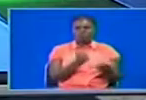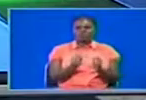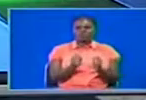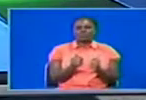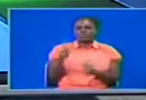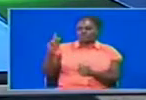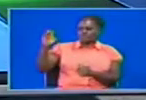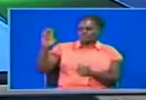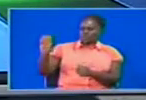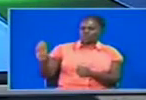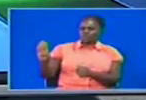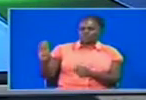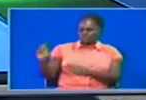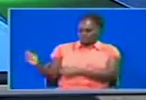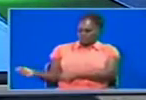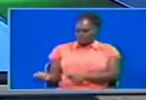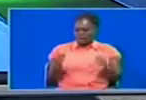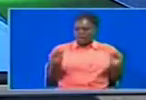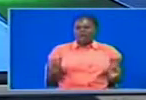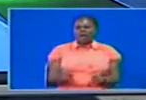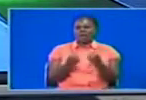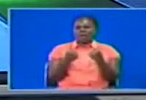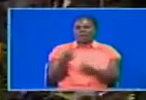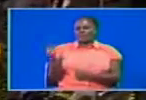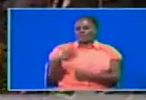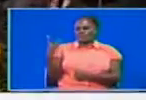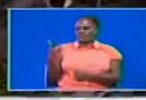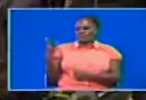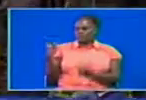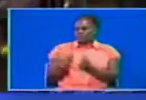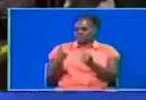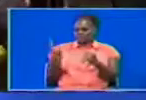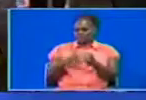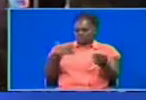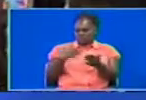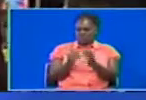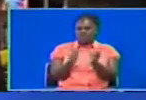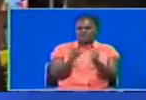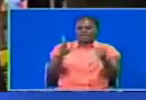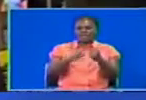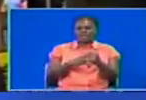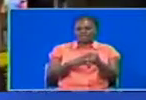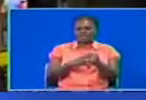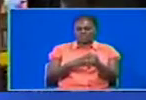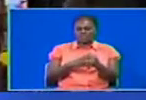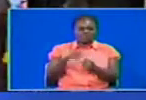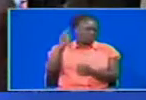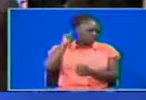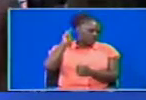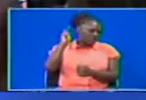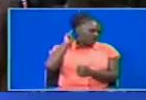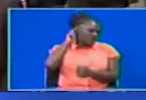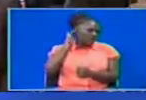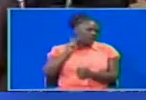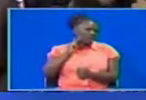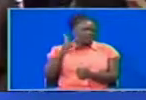KCB Karen Masters Golf Tournament is scheduled to take place in March 17th to 19th, 2017, at the Karen Golf County Club,